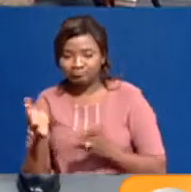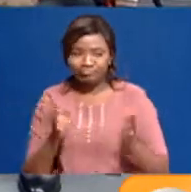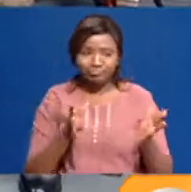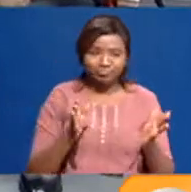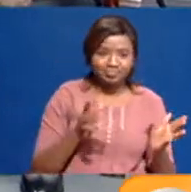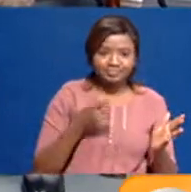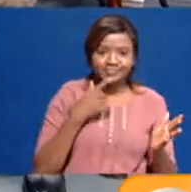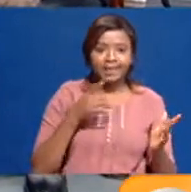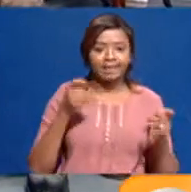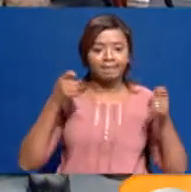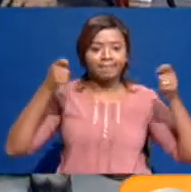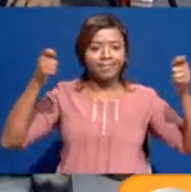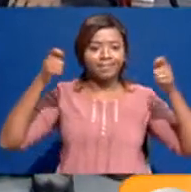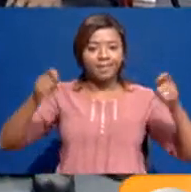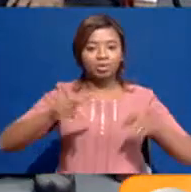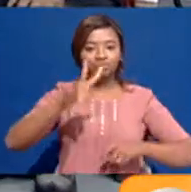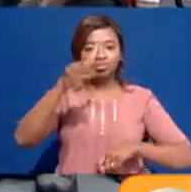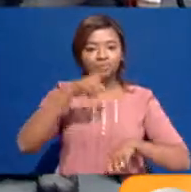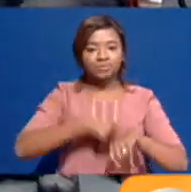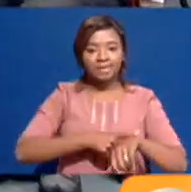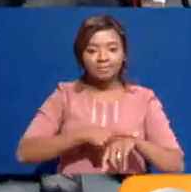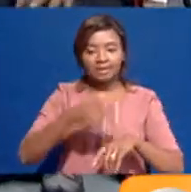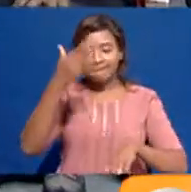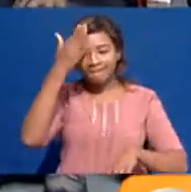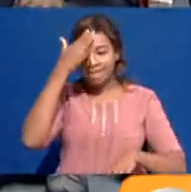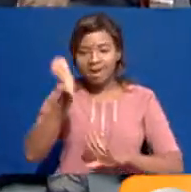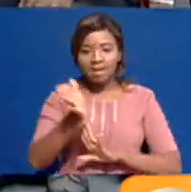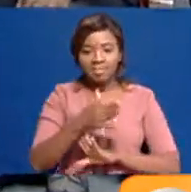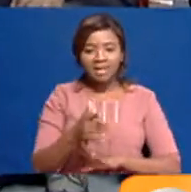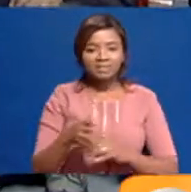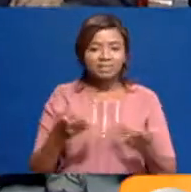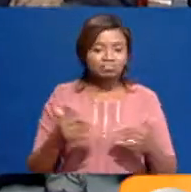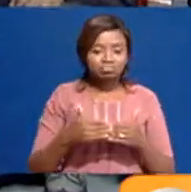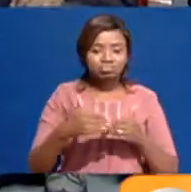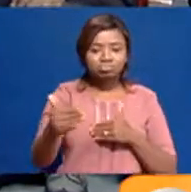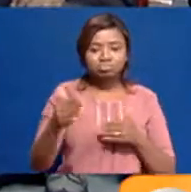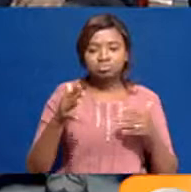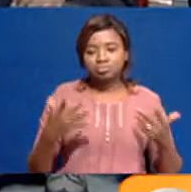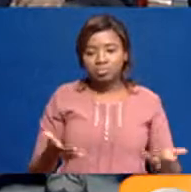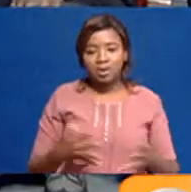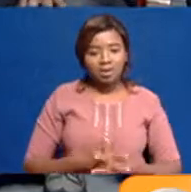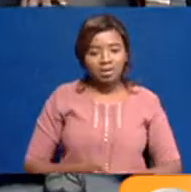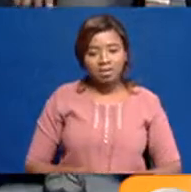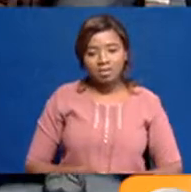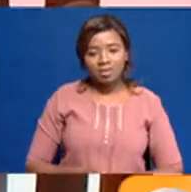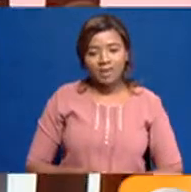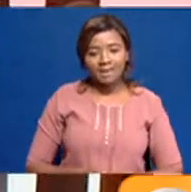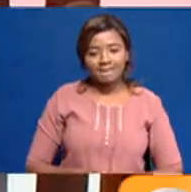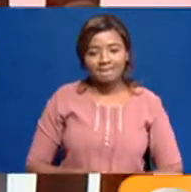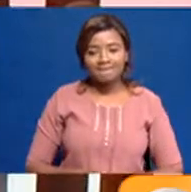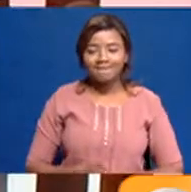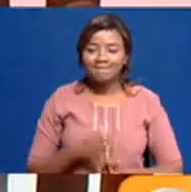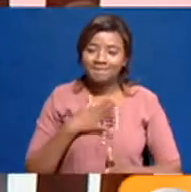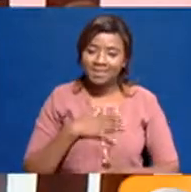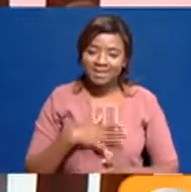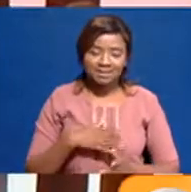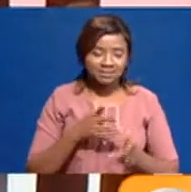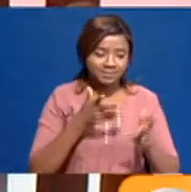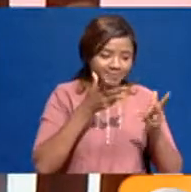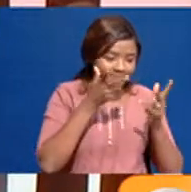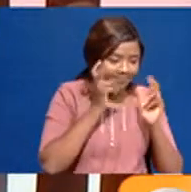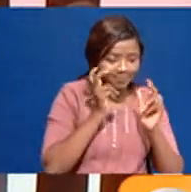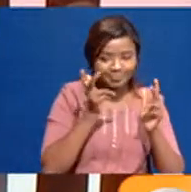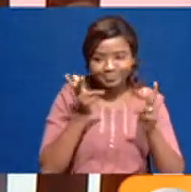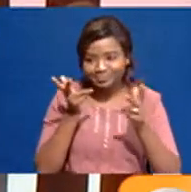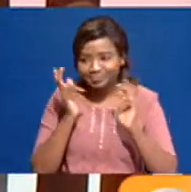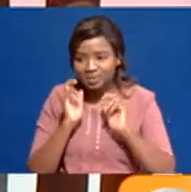two mandamanos a week. Where do we go from here? Listen to one another and allow